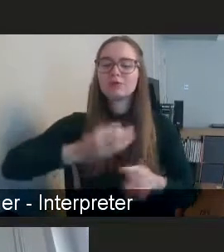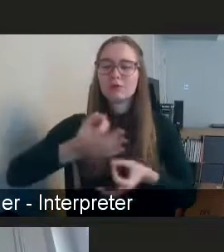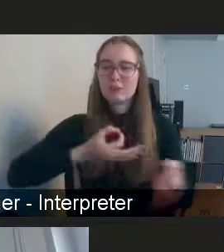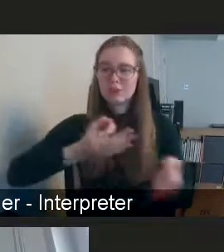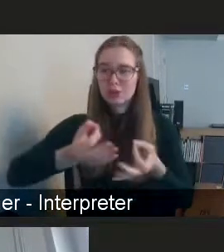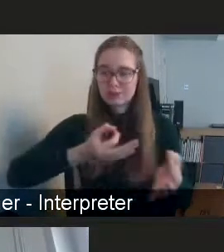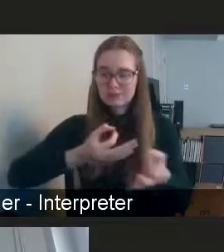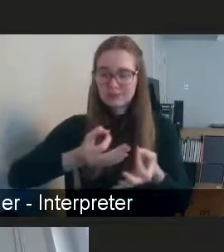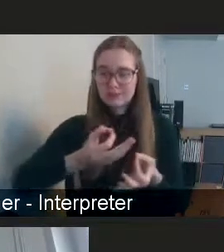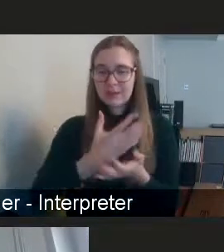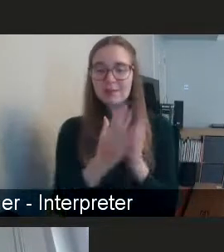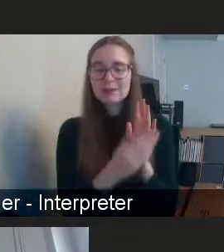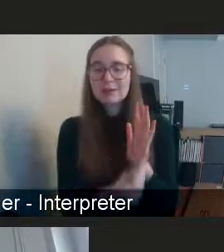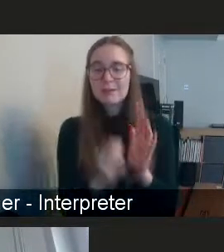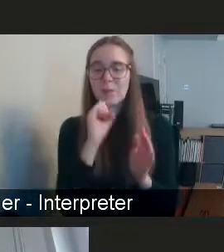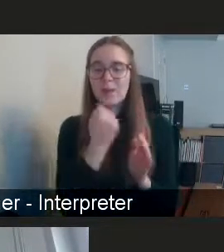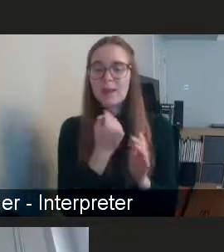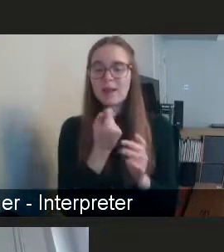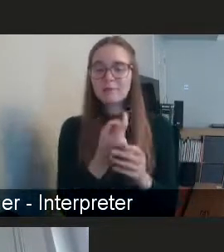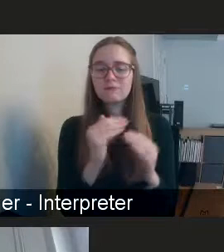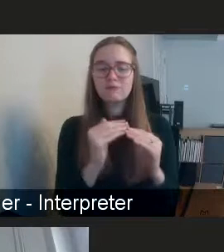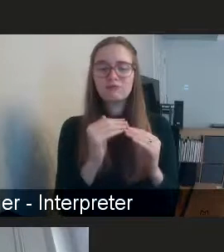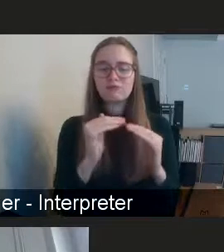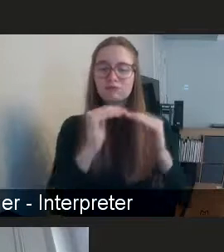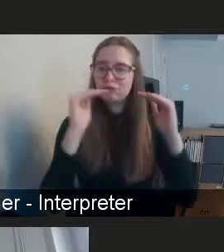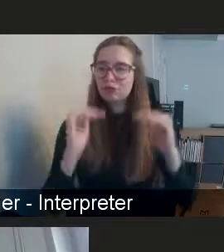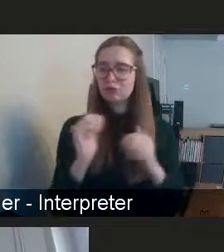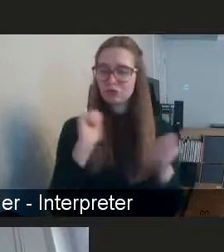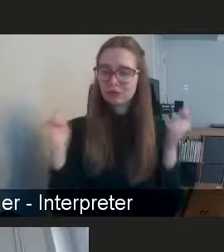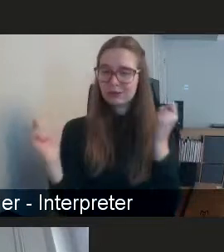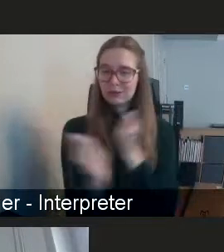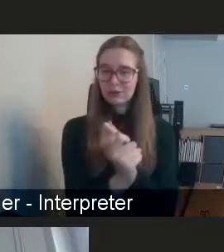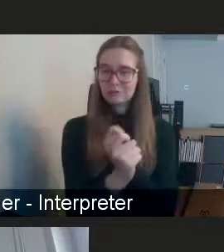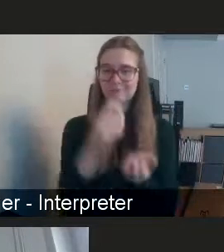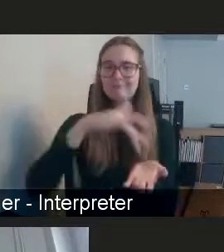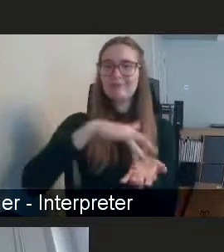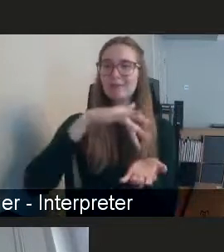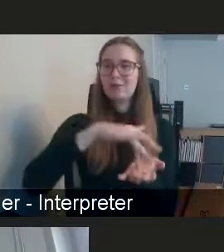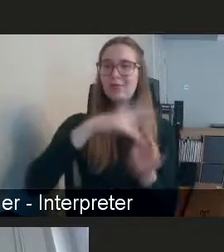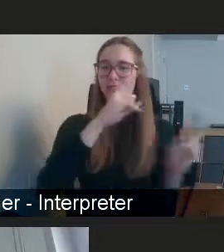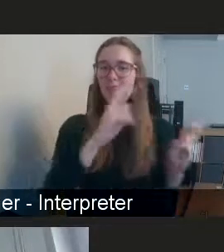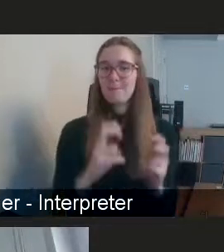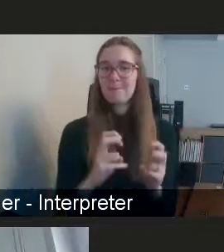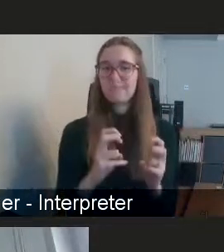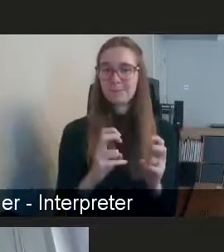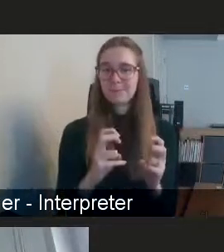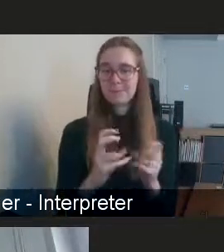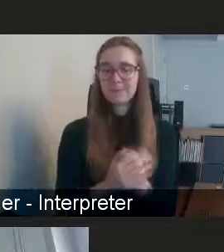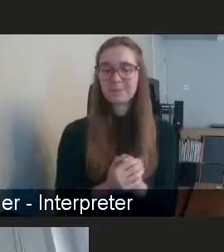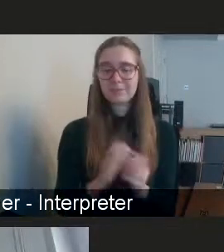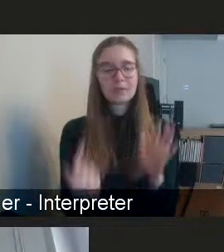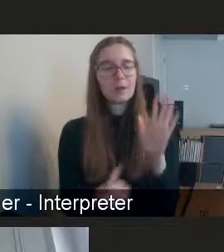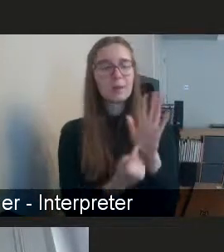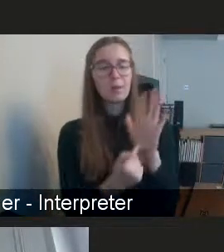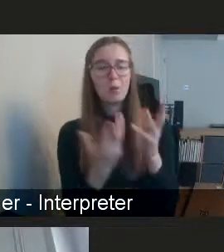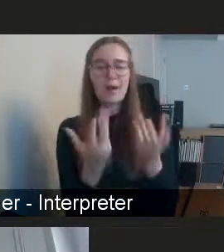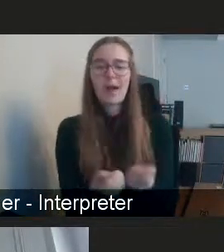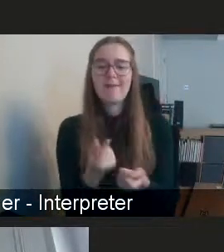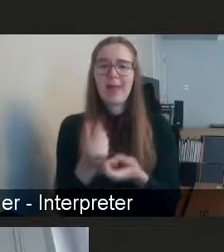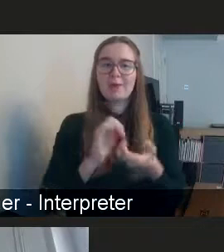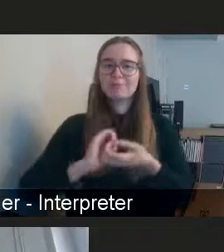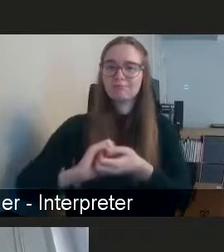For example, which will have just transition as a central theme. So it's important that we have that buy-in and we have that